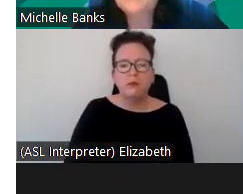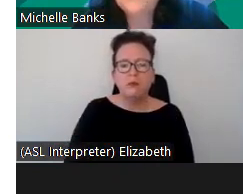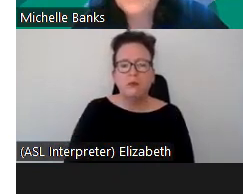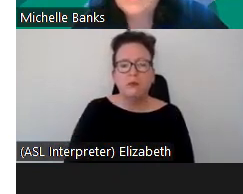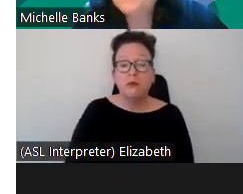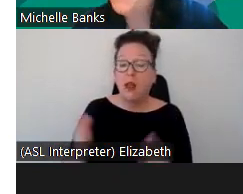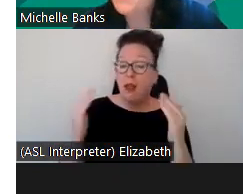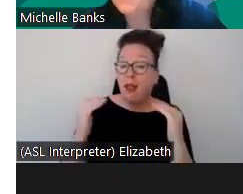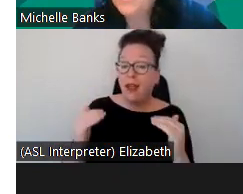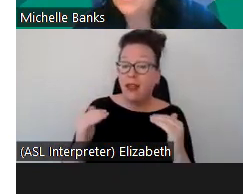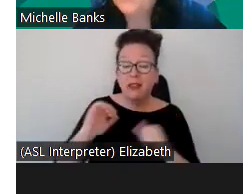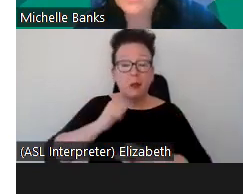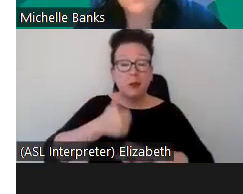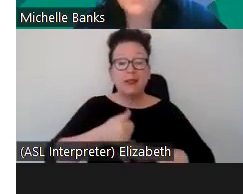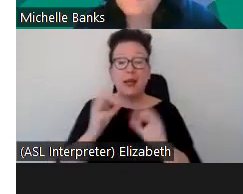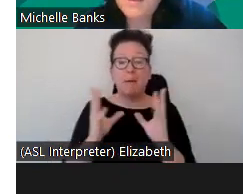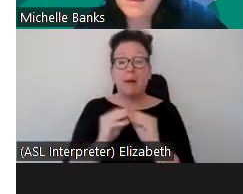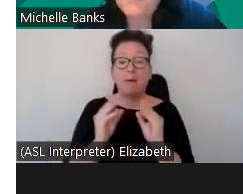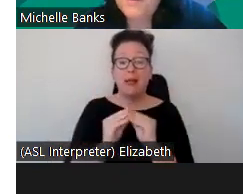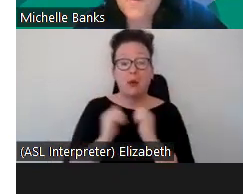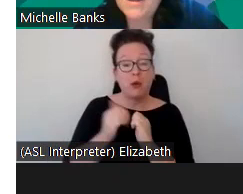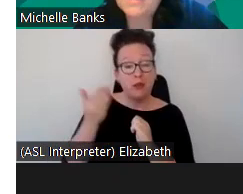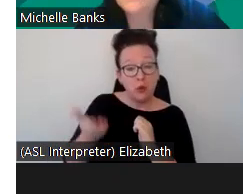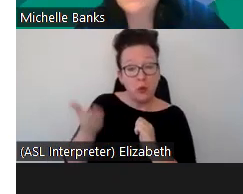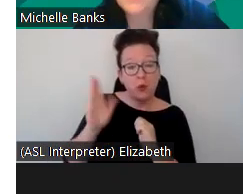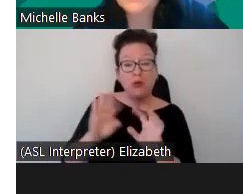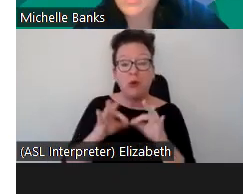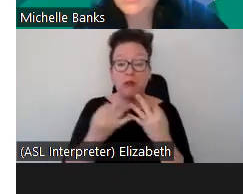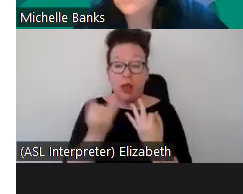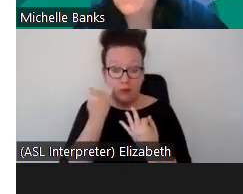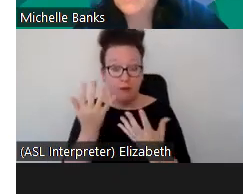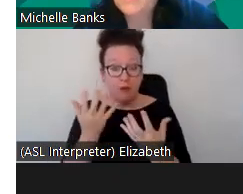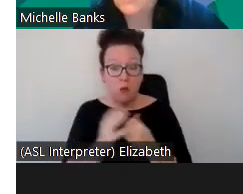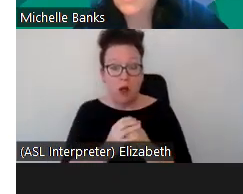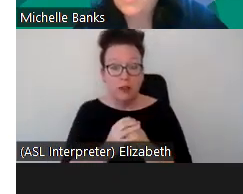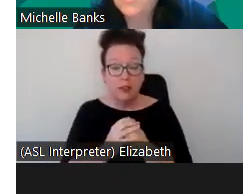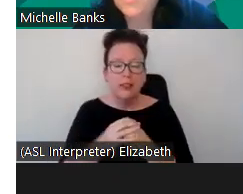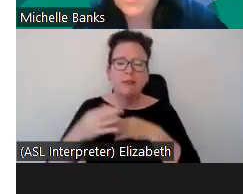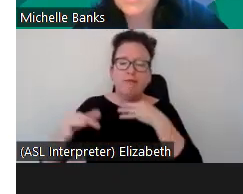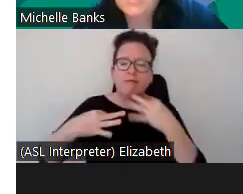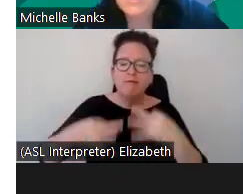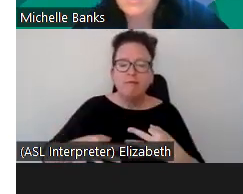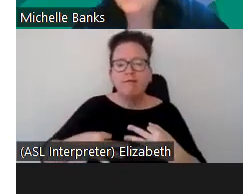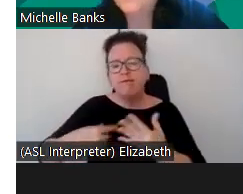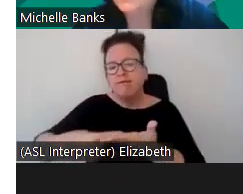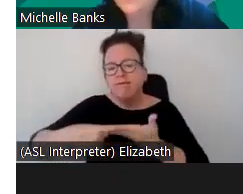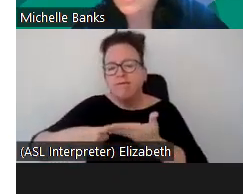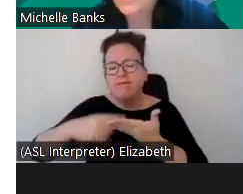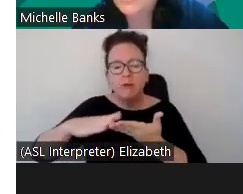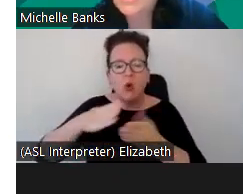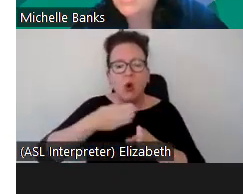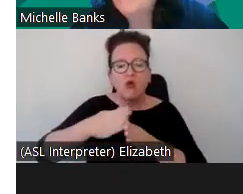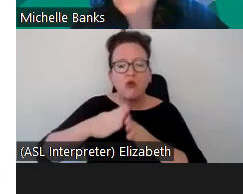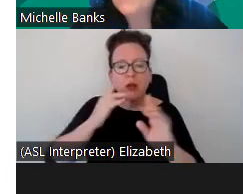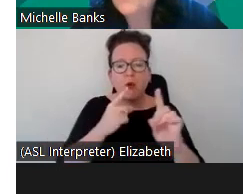then we set up a meeting with you and your family, if you want, and talk to you about your career goals. And we introduce you